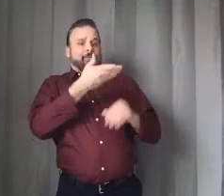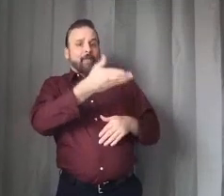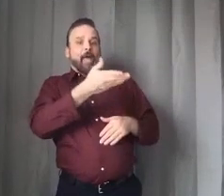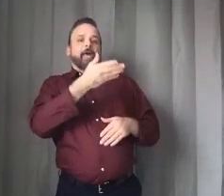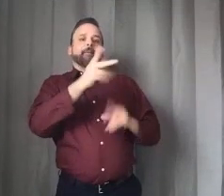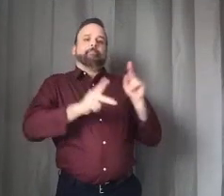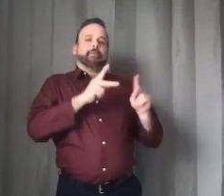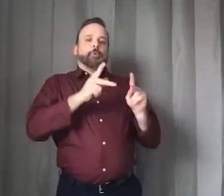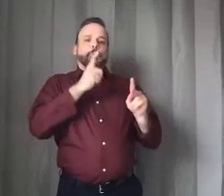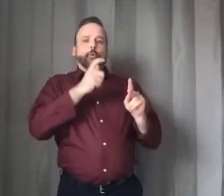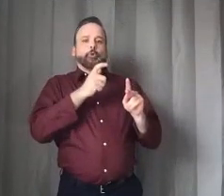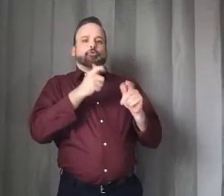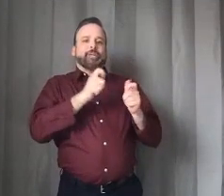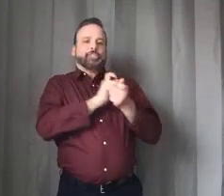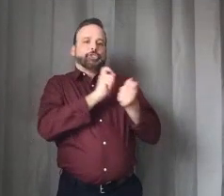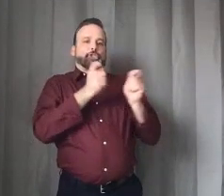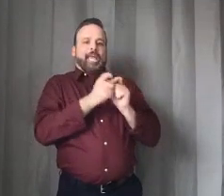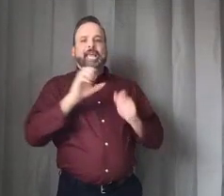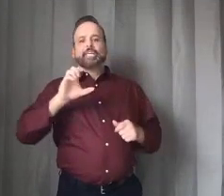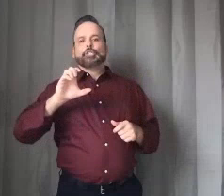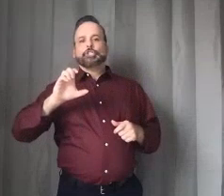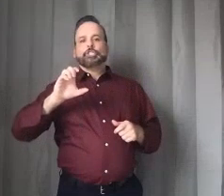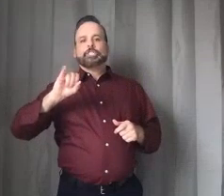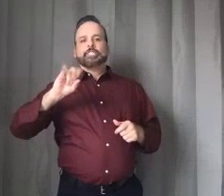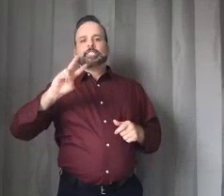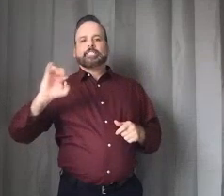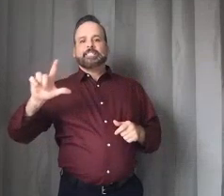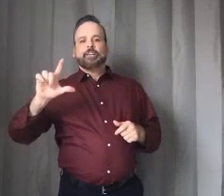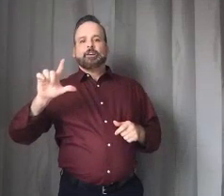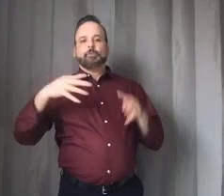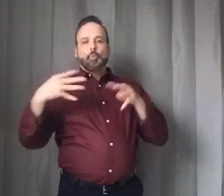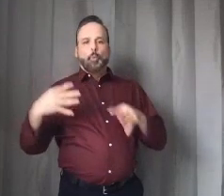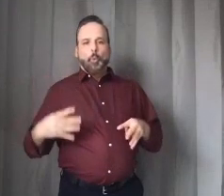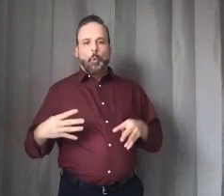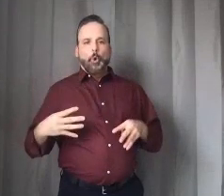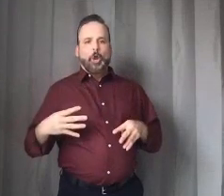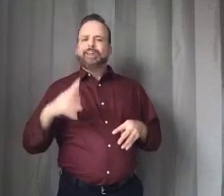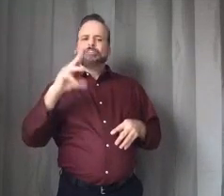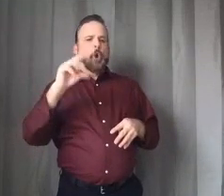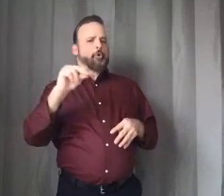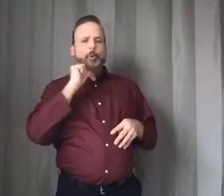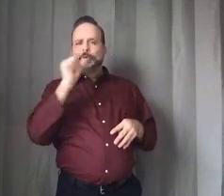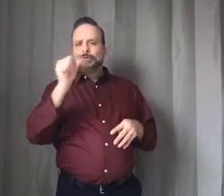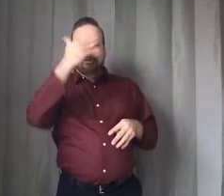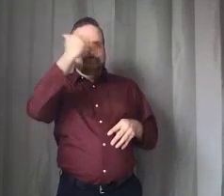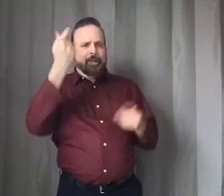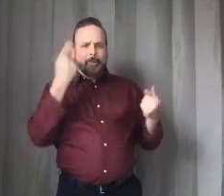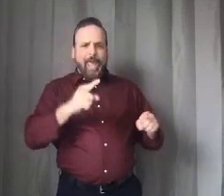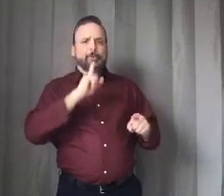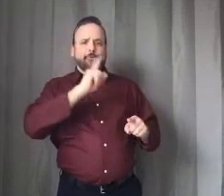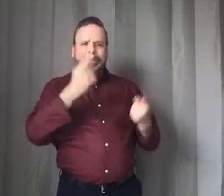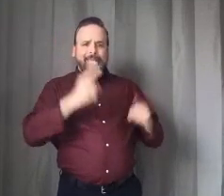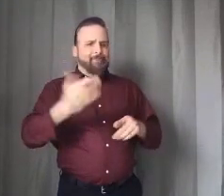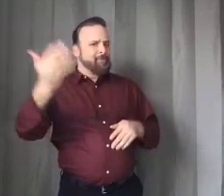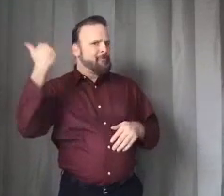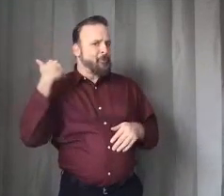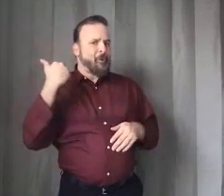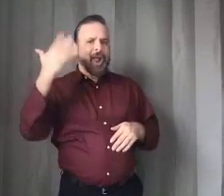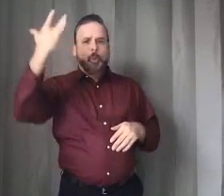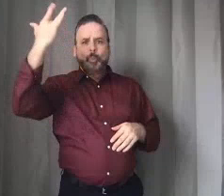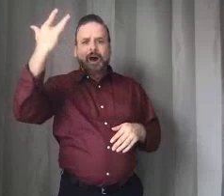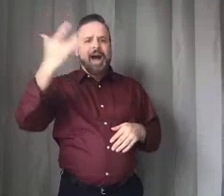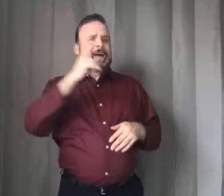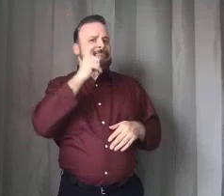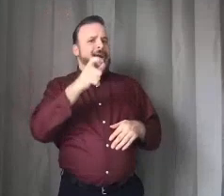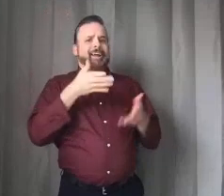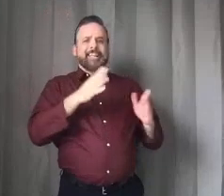revise Civil War and try to revise history. And it's like, no. We're not going to forget really what's really going on and what really happened and why. And I'm not going to let you